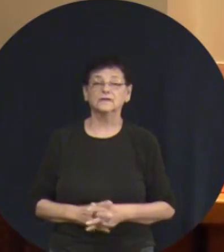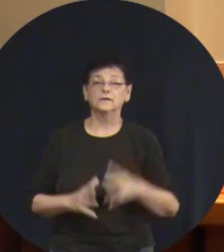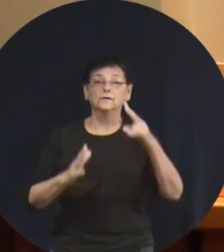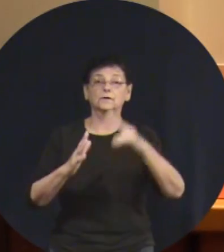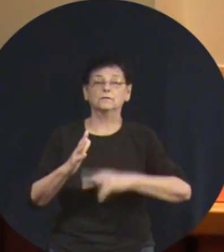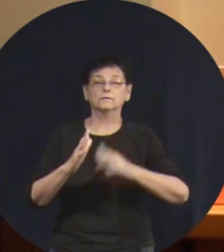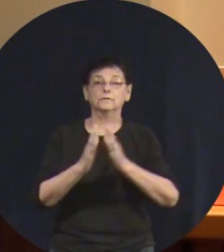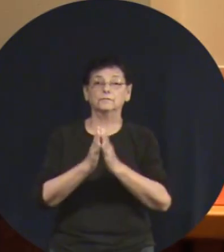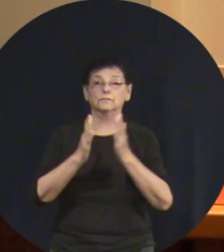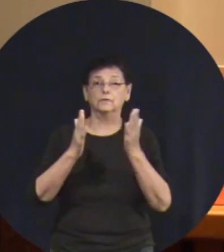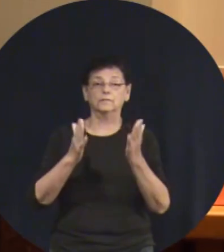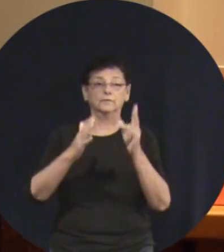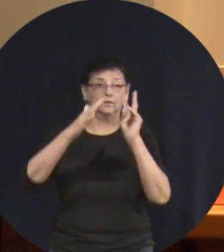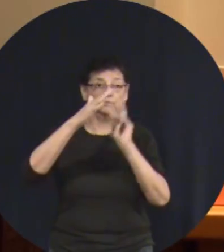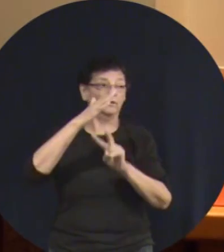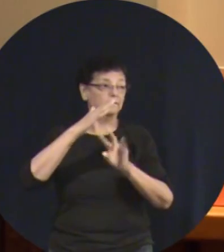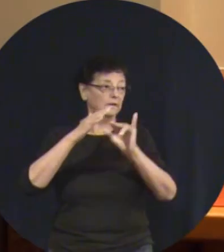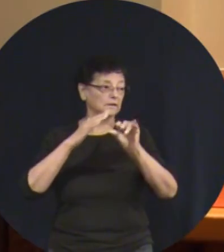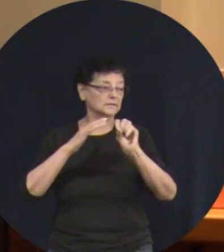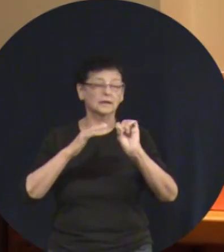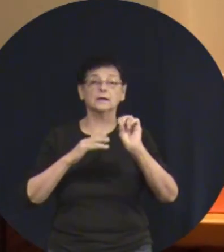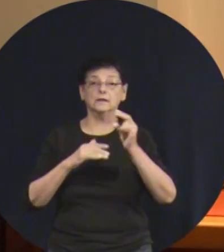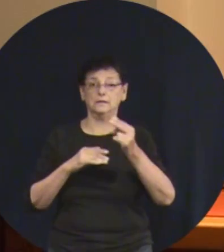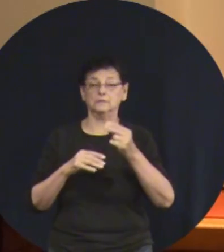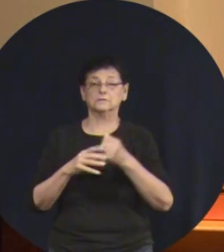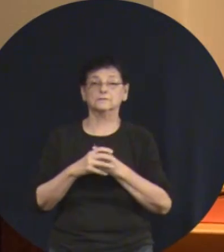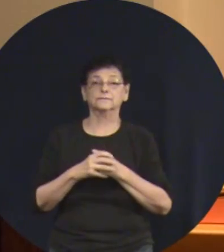A reading from the book of the prophet Isaiah.